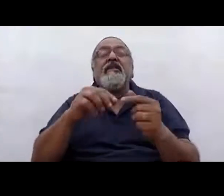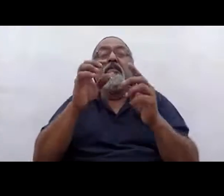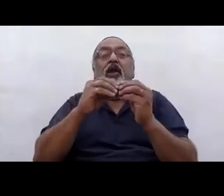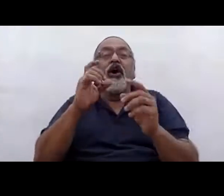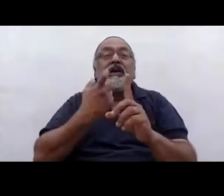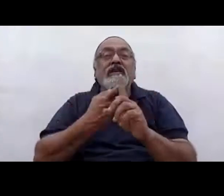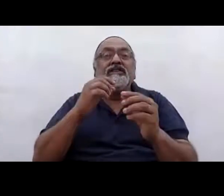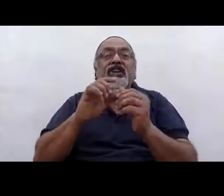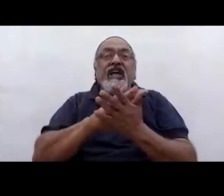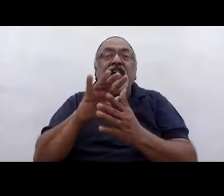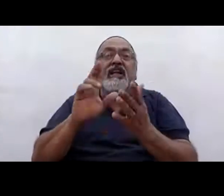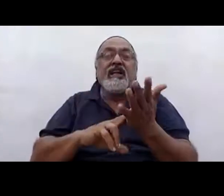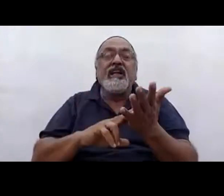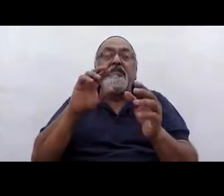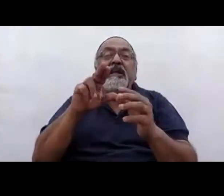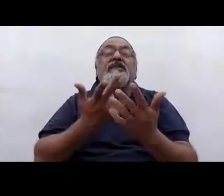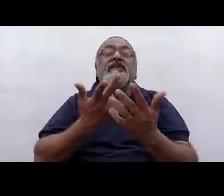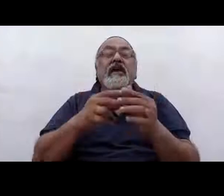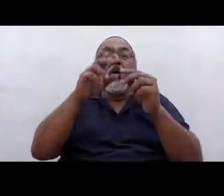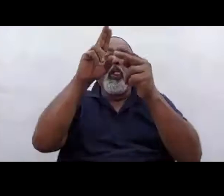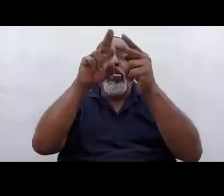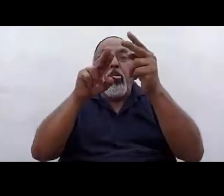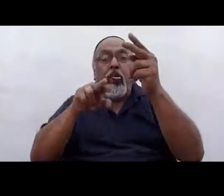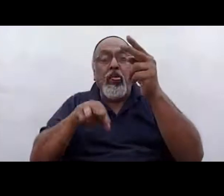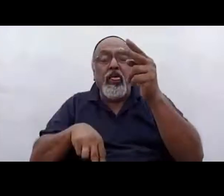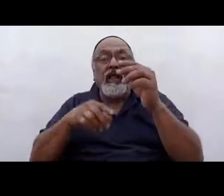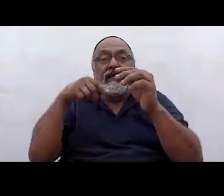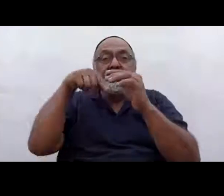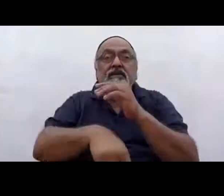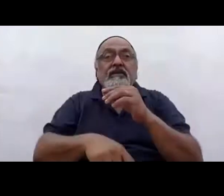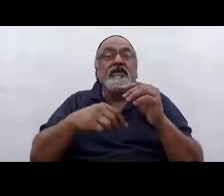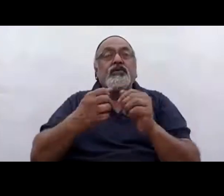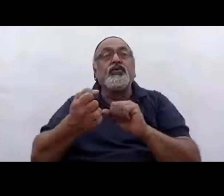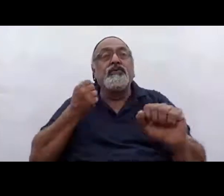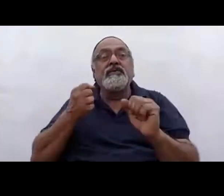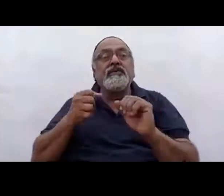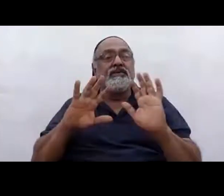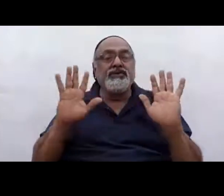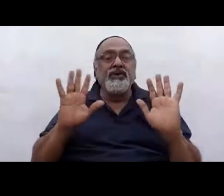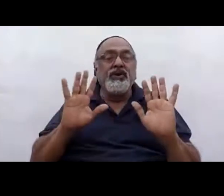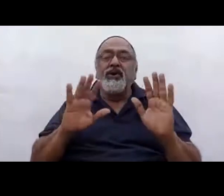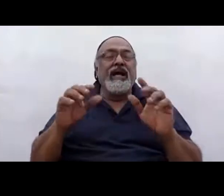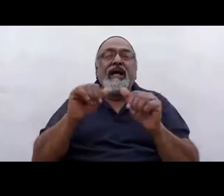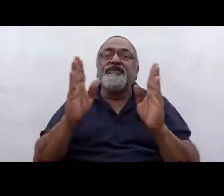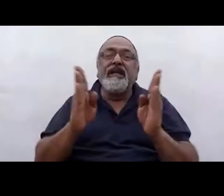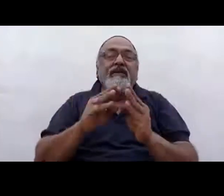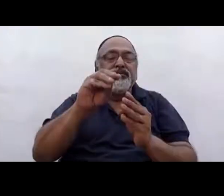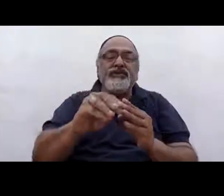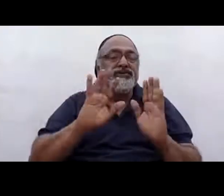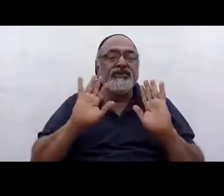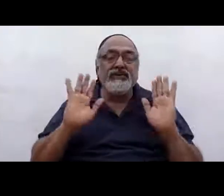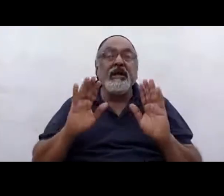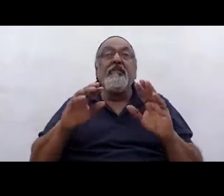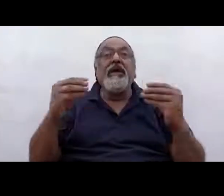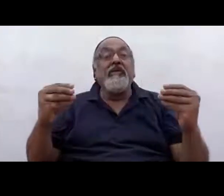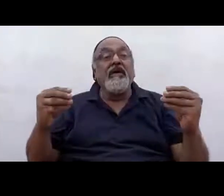write. That is not how you're supposed to start an abstract. That is the job of introduction. Your paper, in your paper, after the